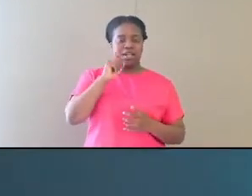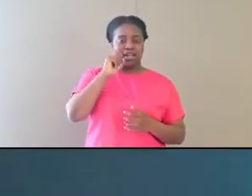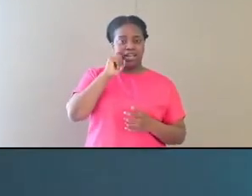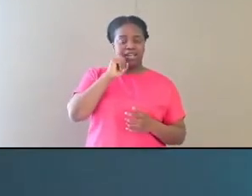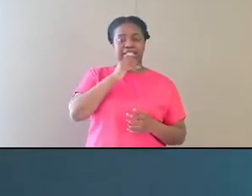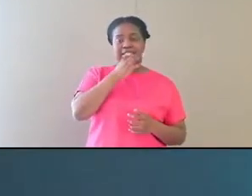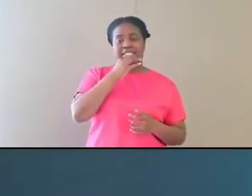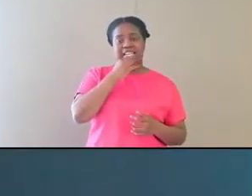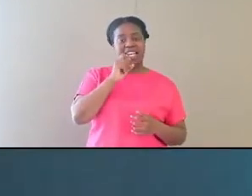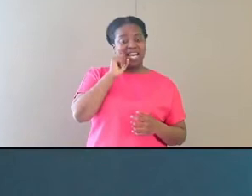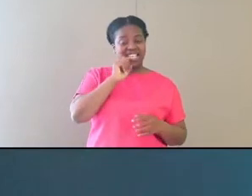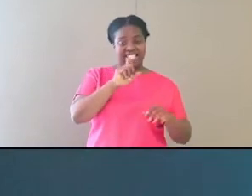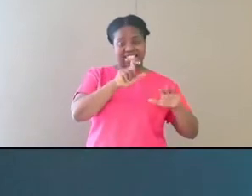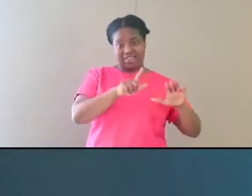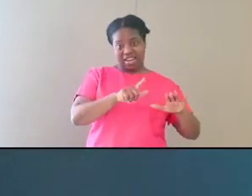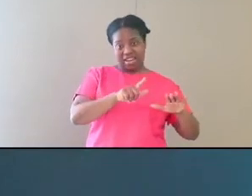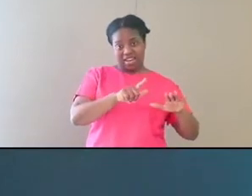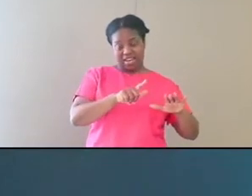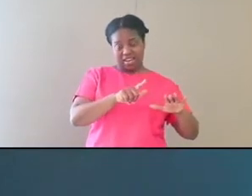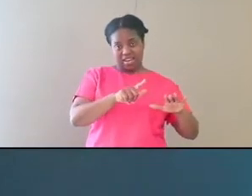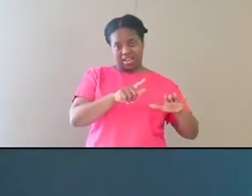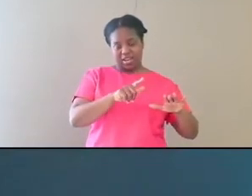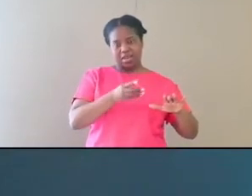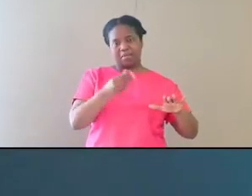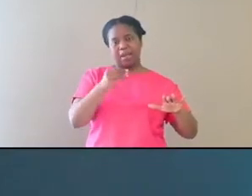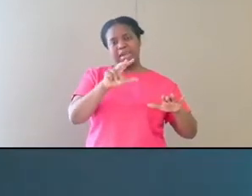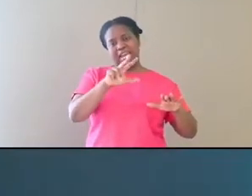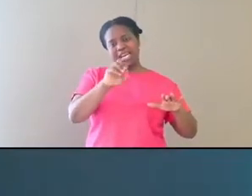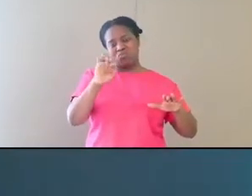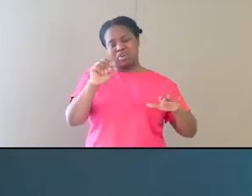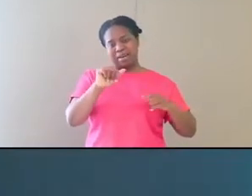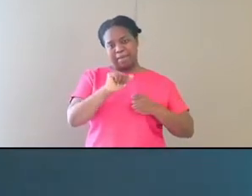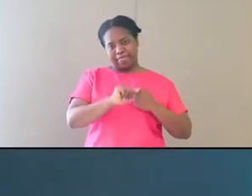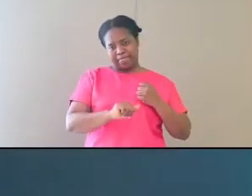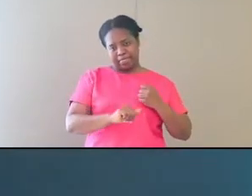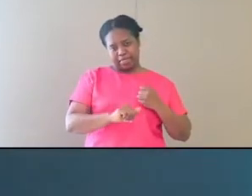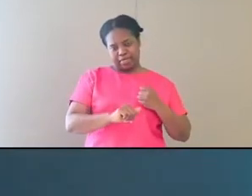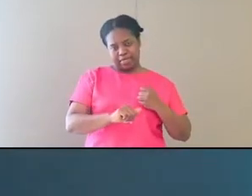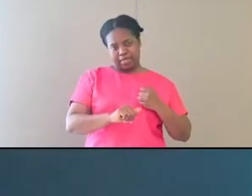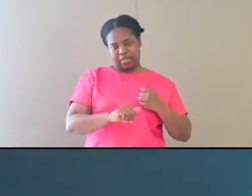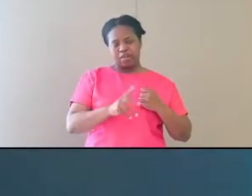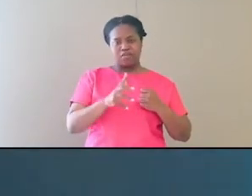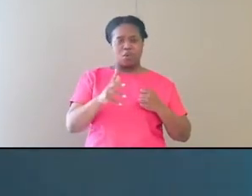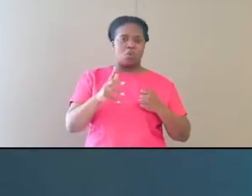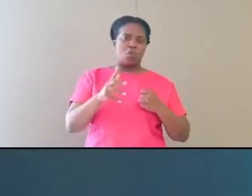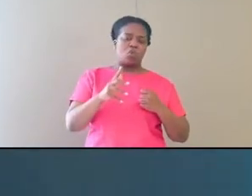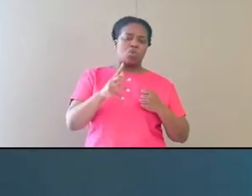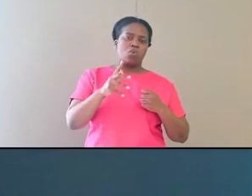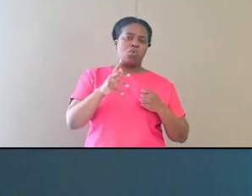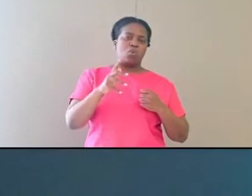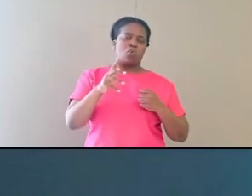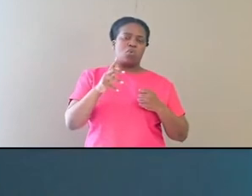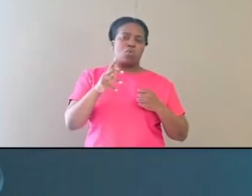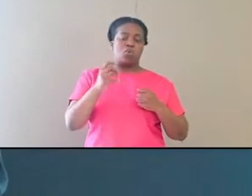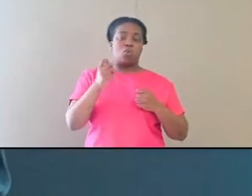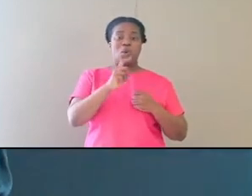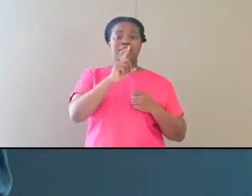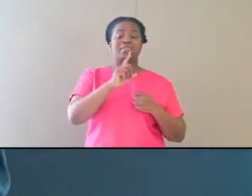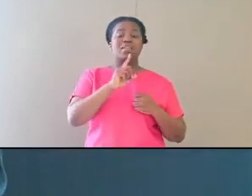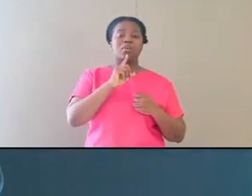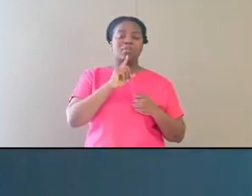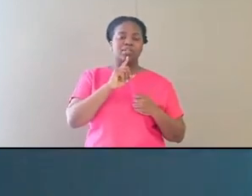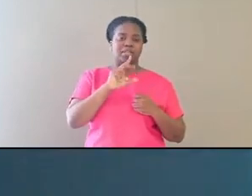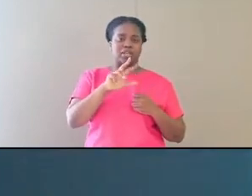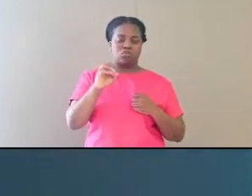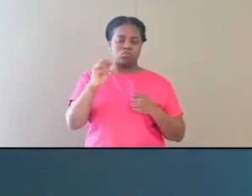at 7 years, children under 7. The income was 800 rand per month for urban formal areas and 1,100 for rural